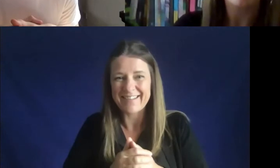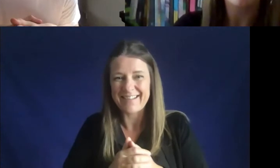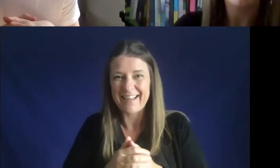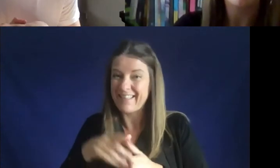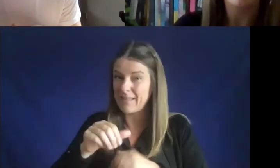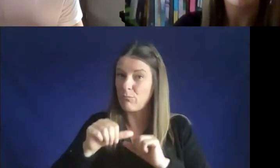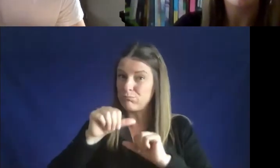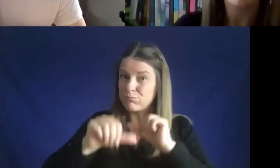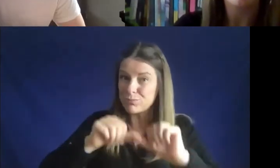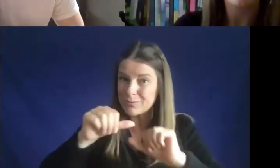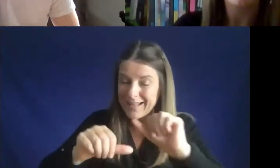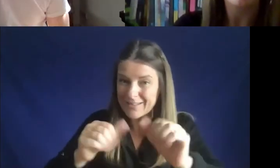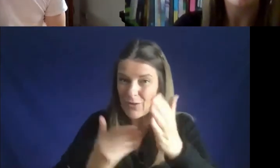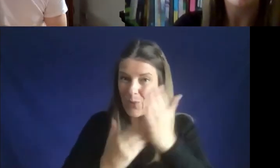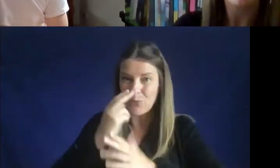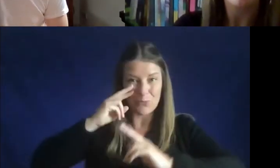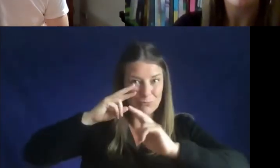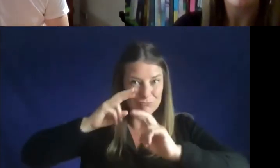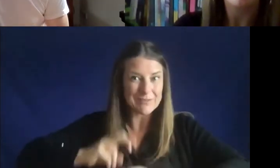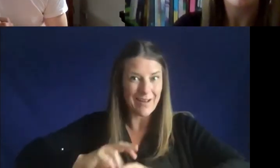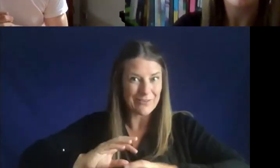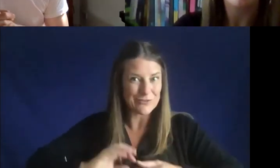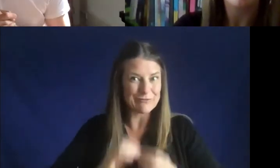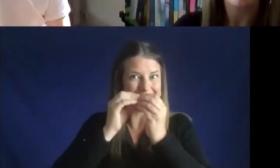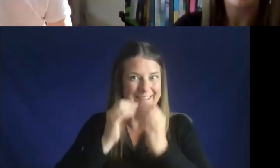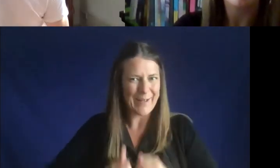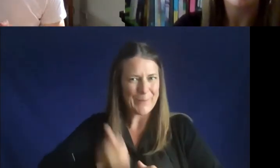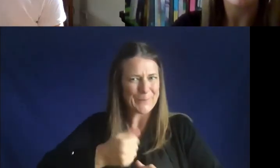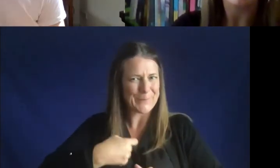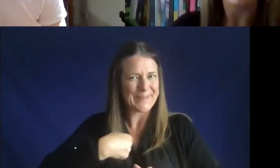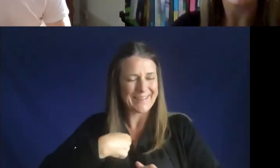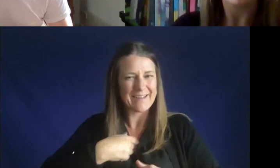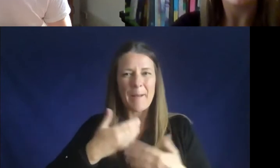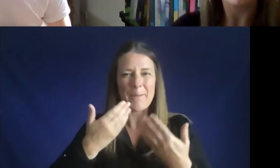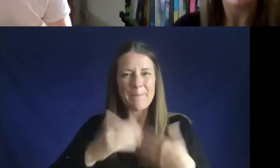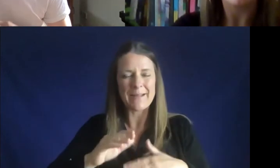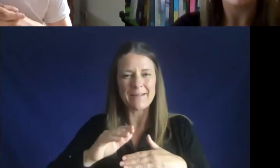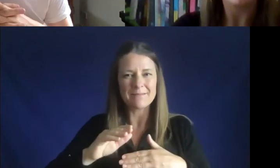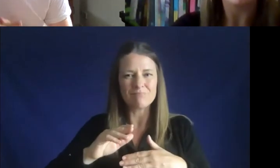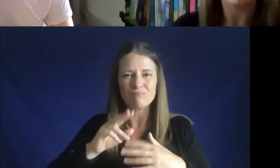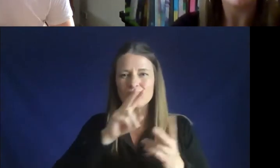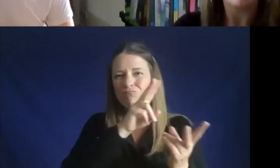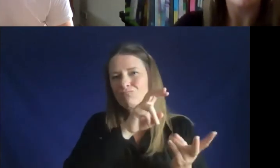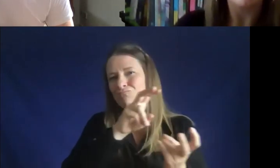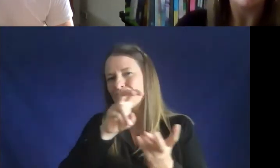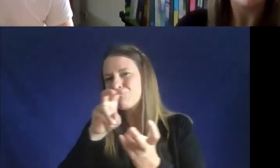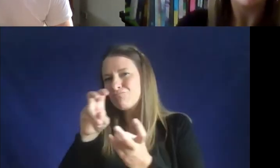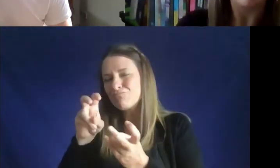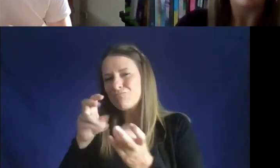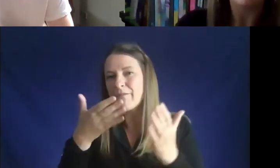and researching and creating was, I took so much inspiration from the Wreck This